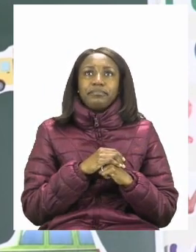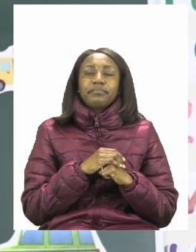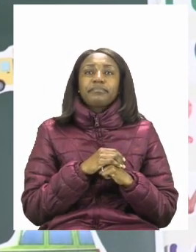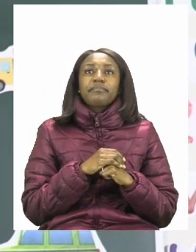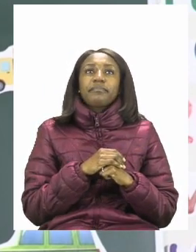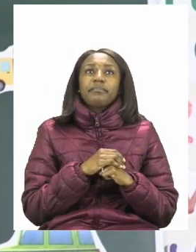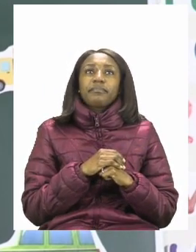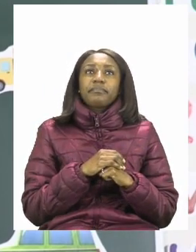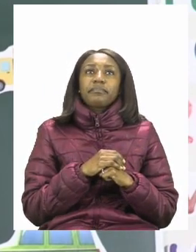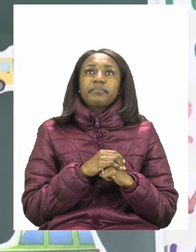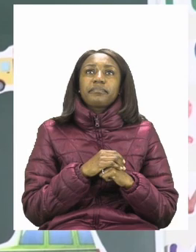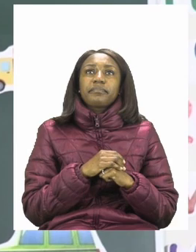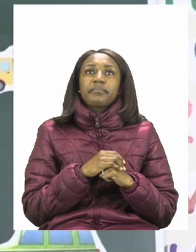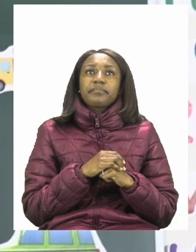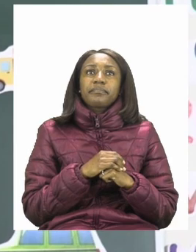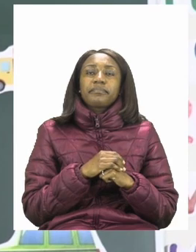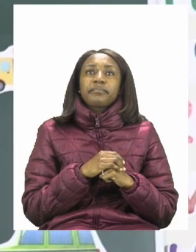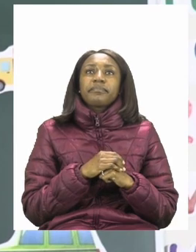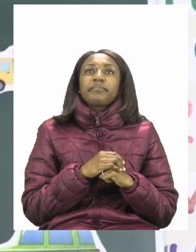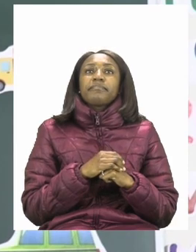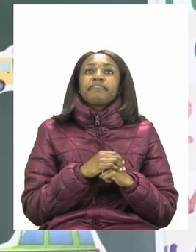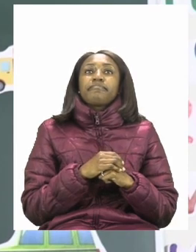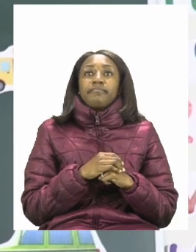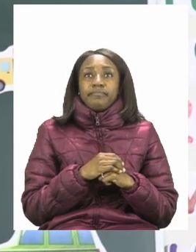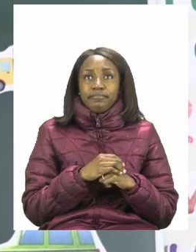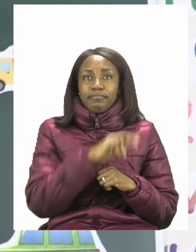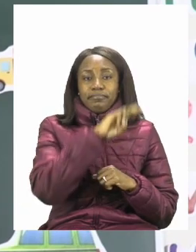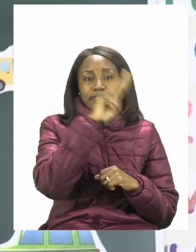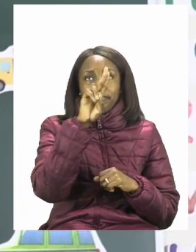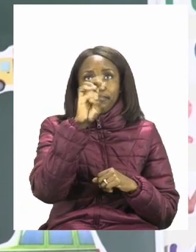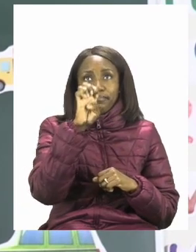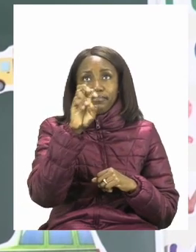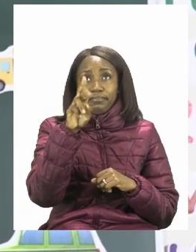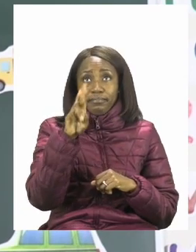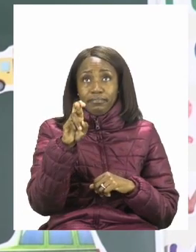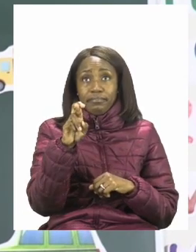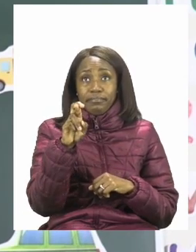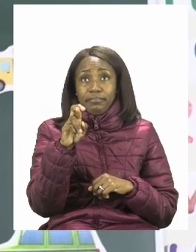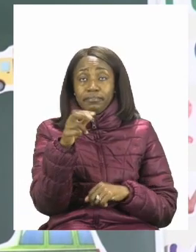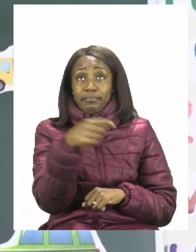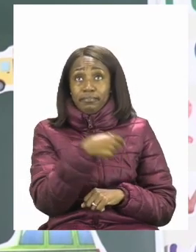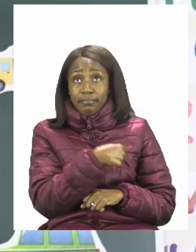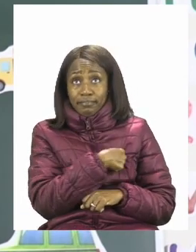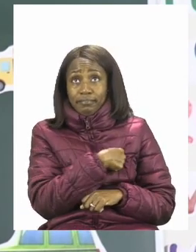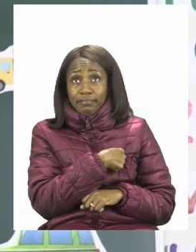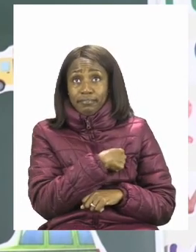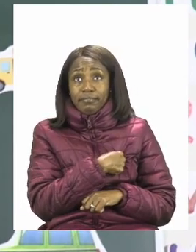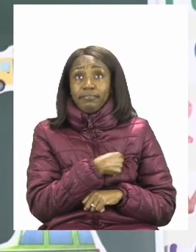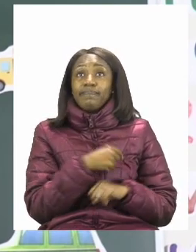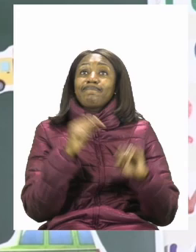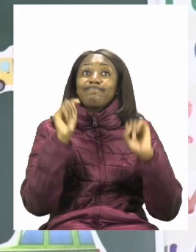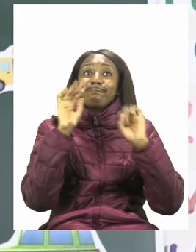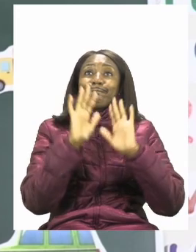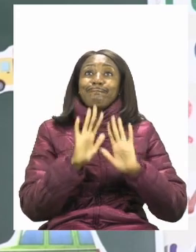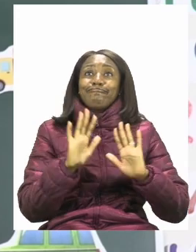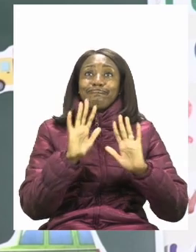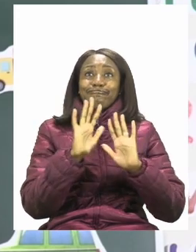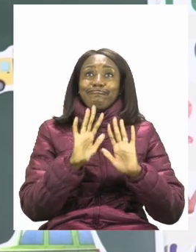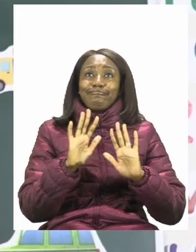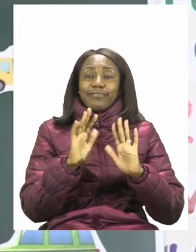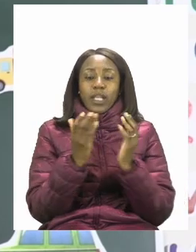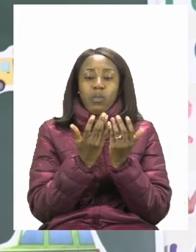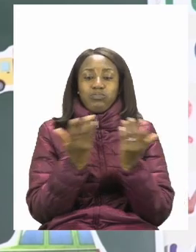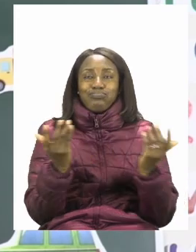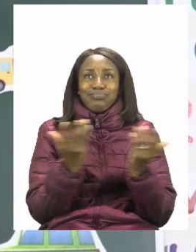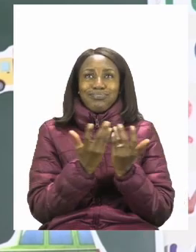color brown. And then all the blocks with the word her, you